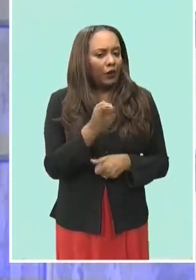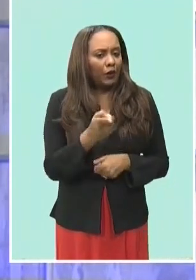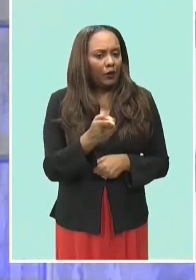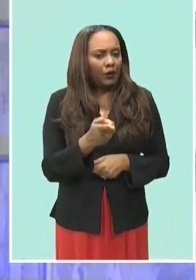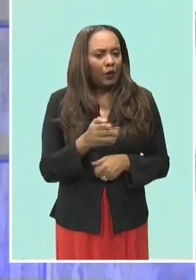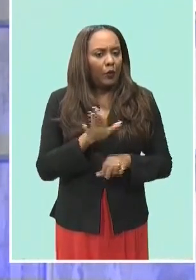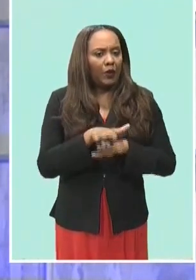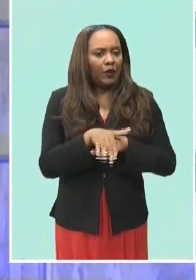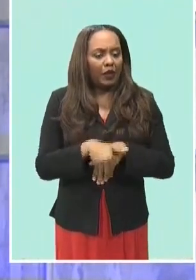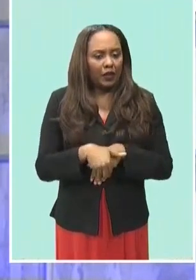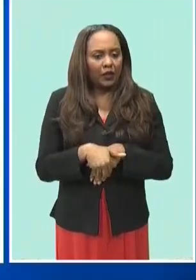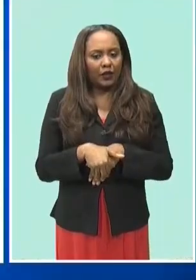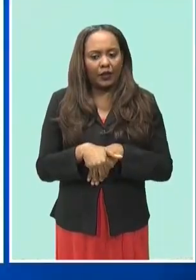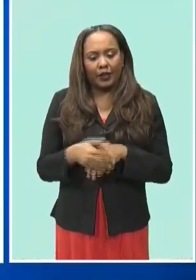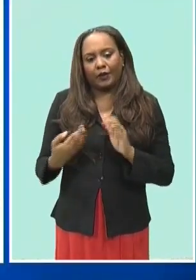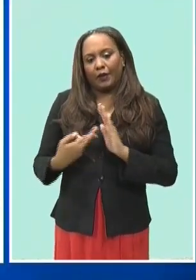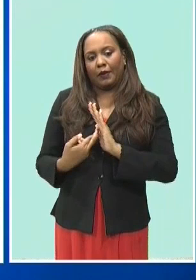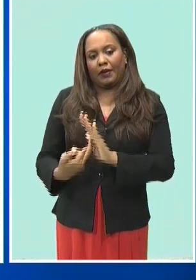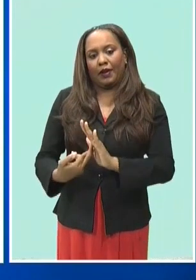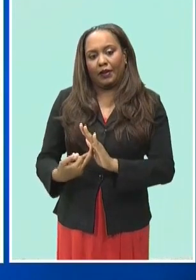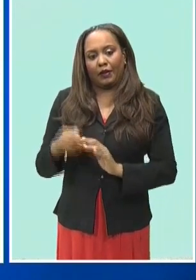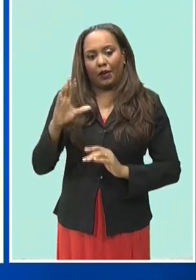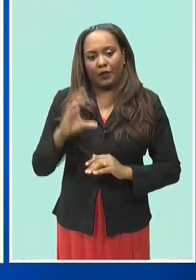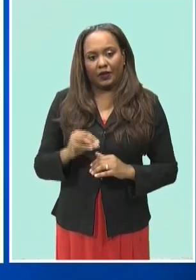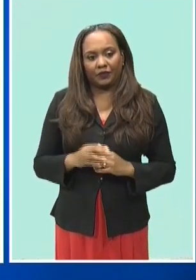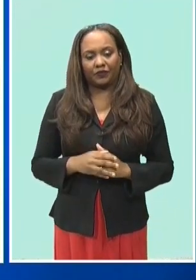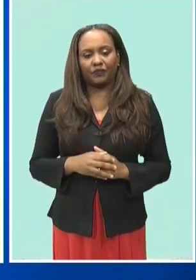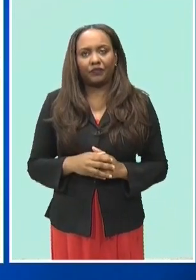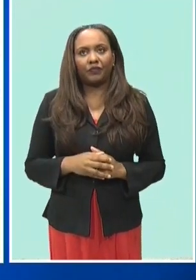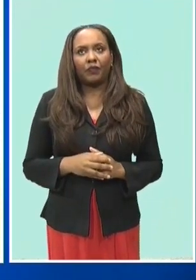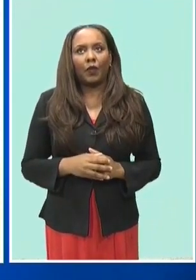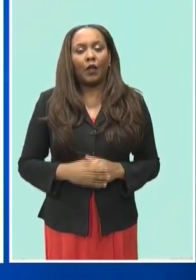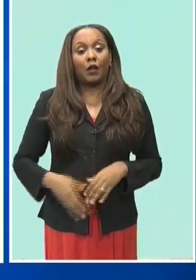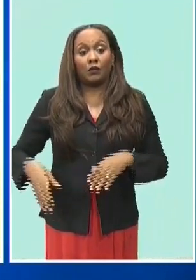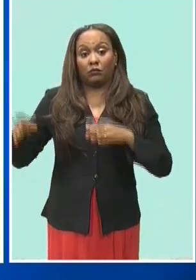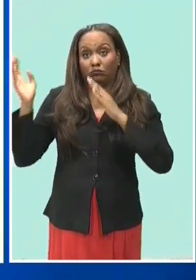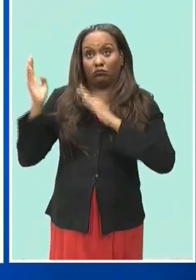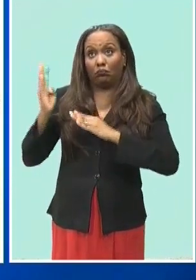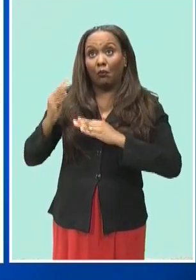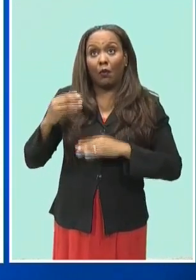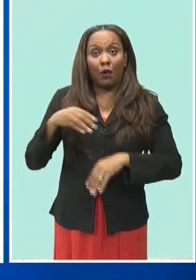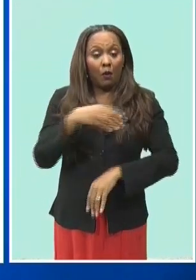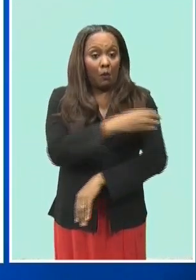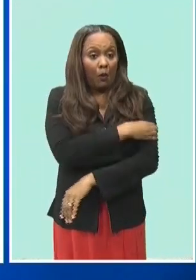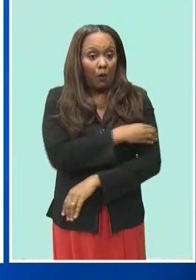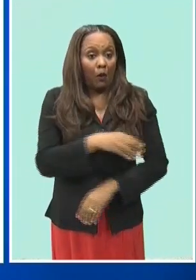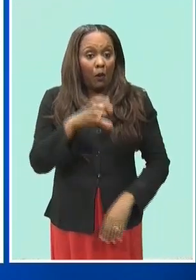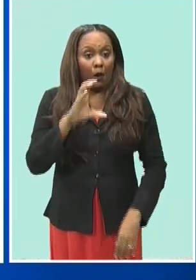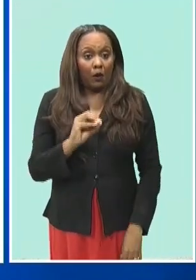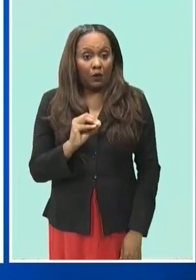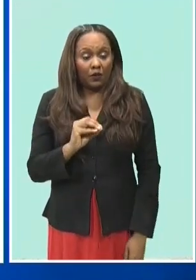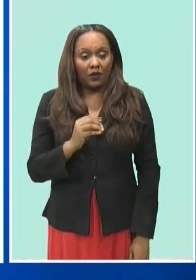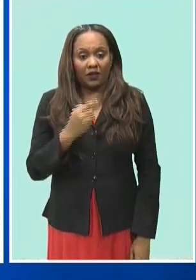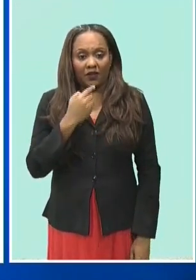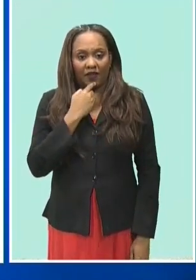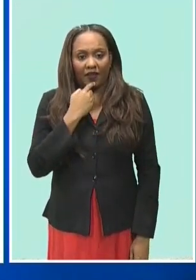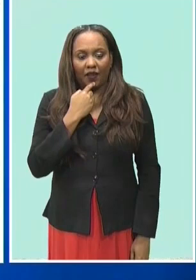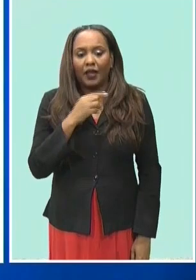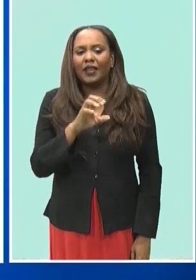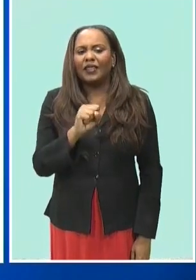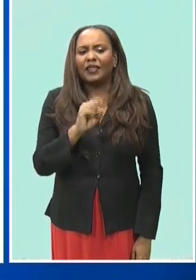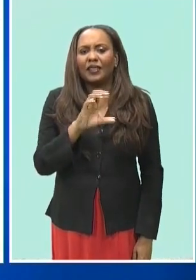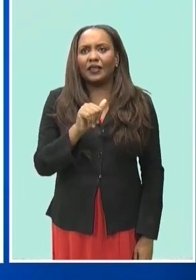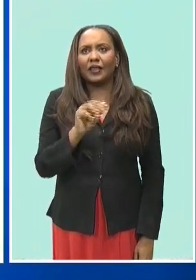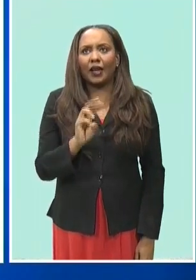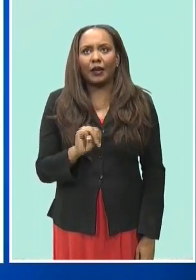company. According to the statement issued by the Grand Bahama Power Company, often the alleged scammers will call